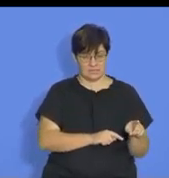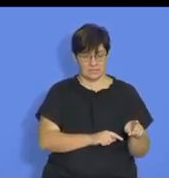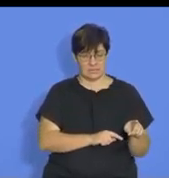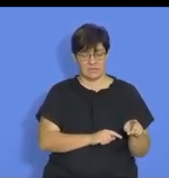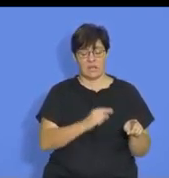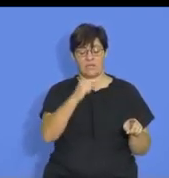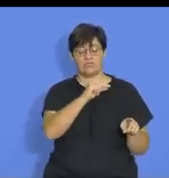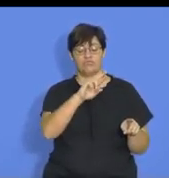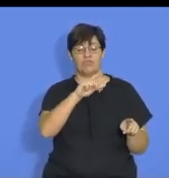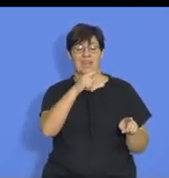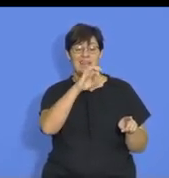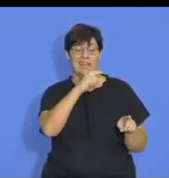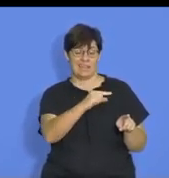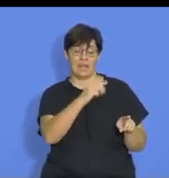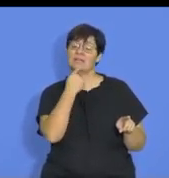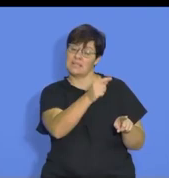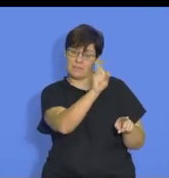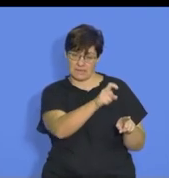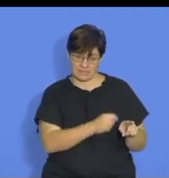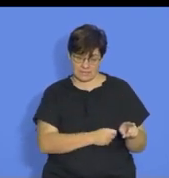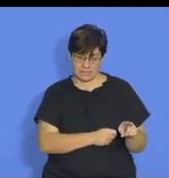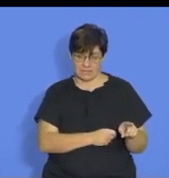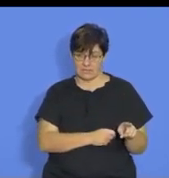And again, I'm reminding you it's Craig.